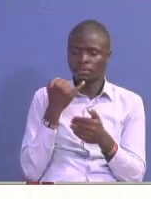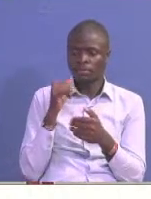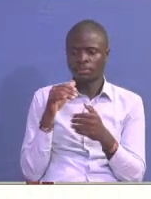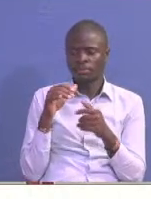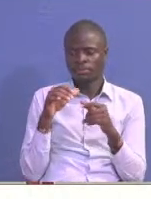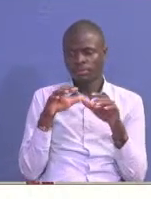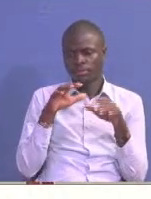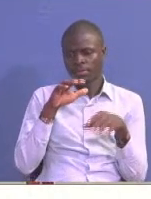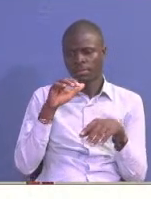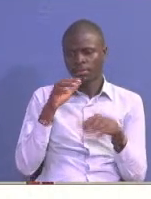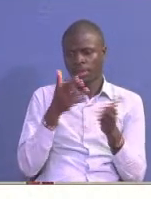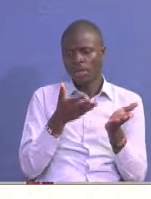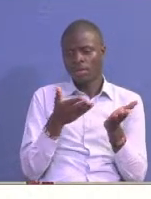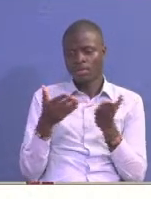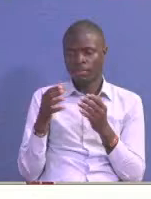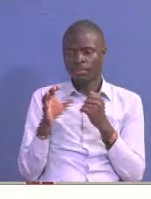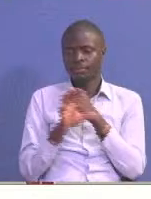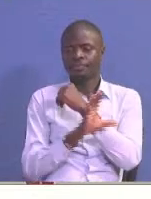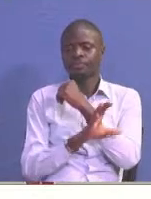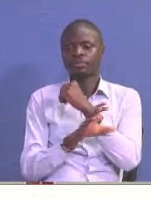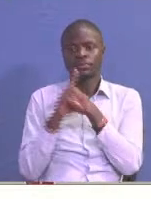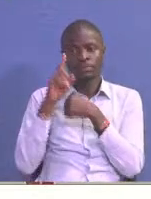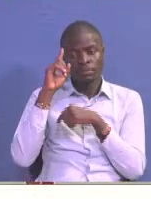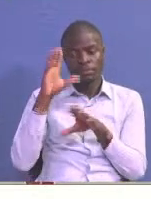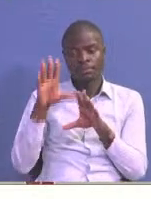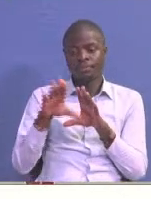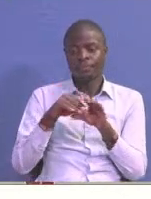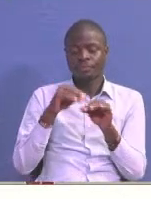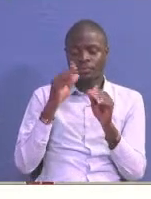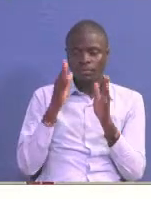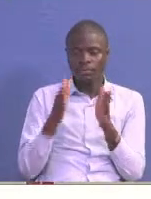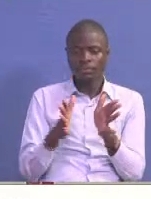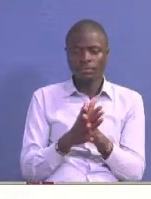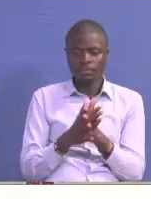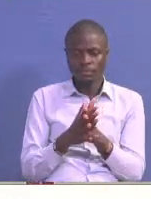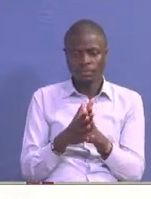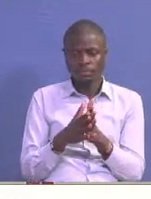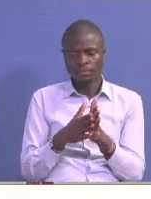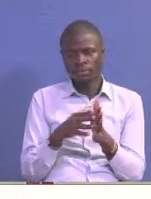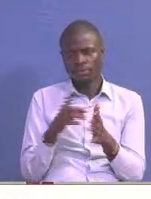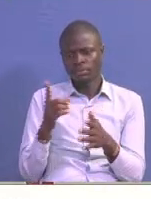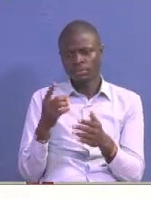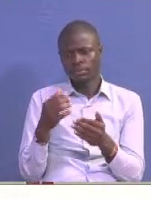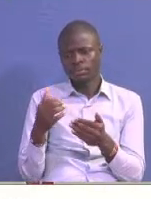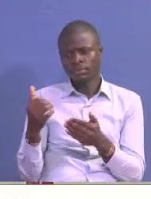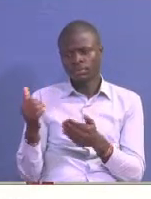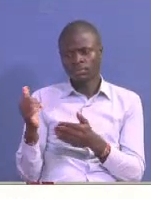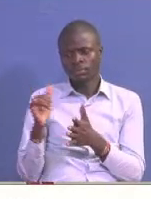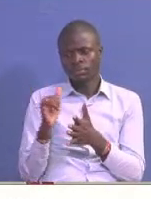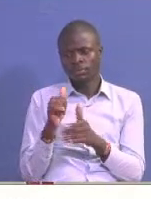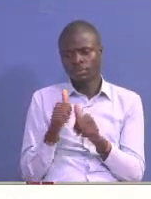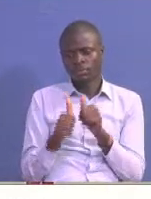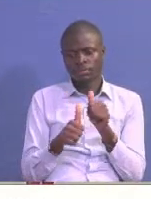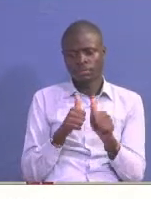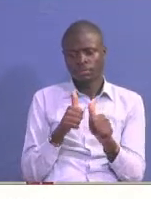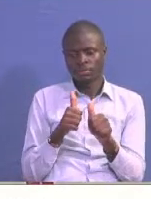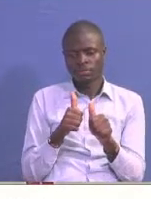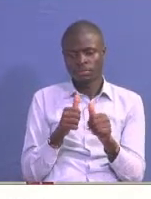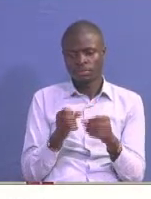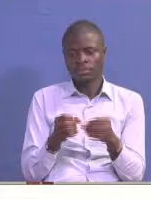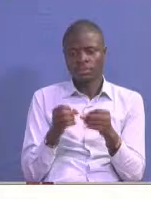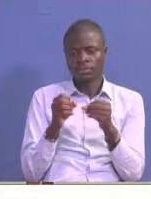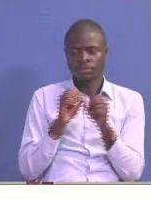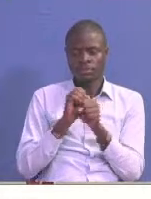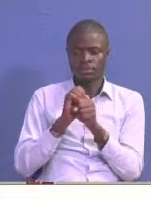country, even for foreigners. So the only thing which pushes